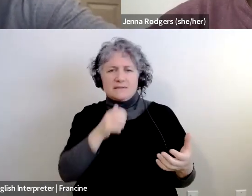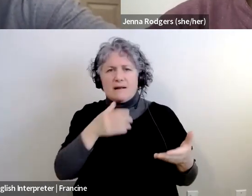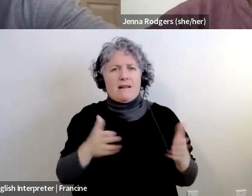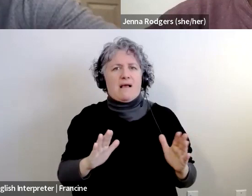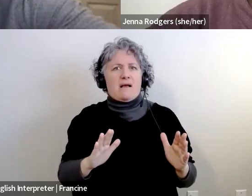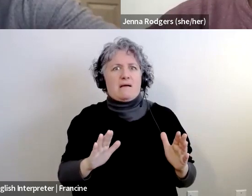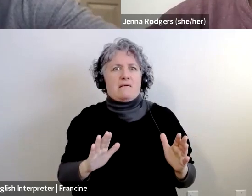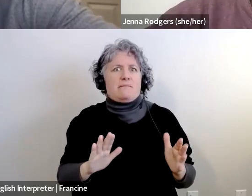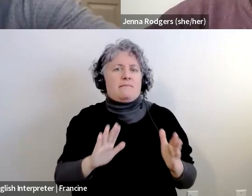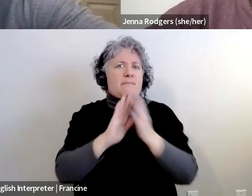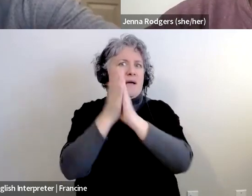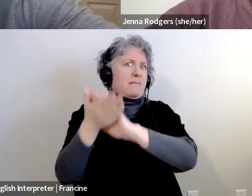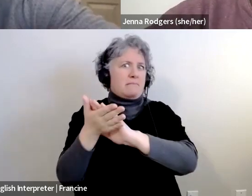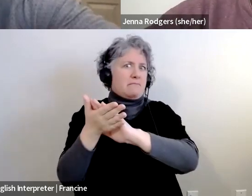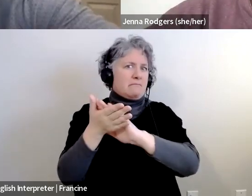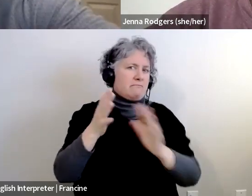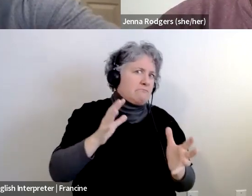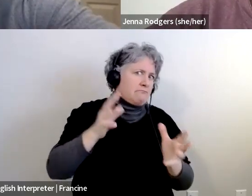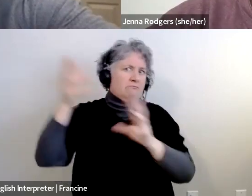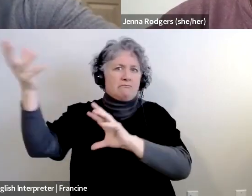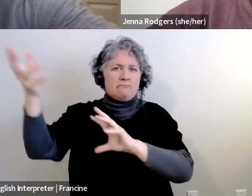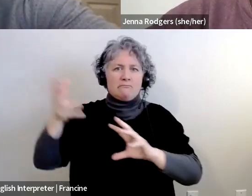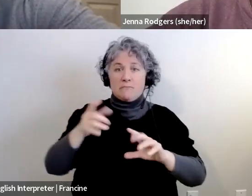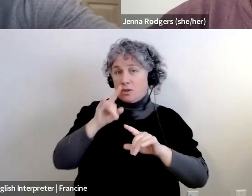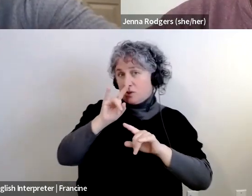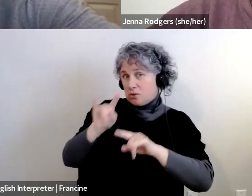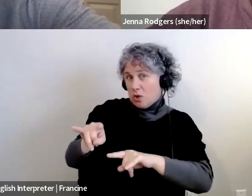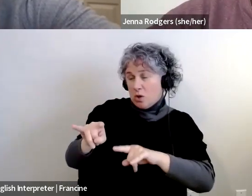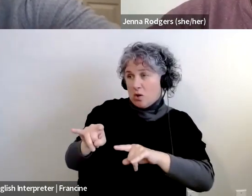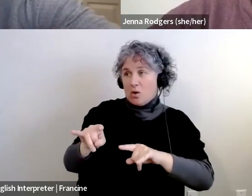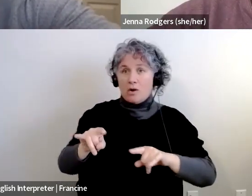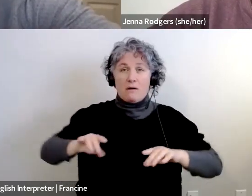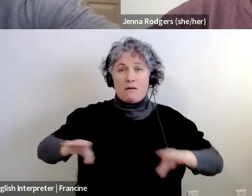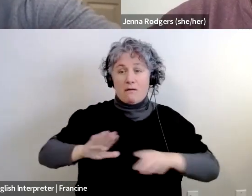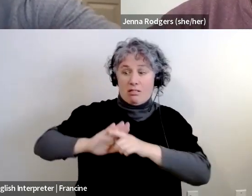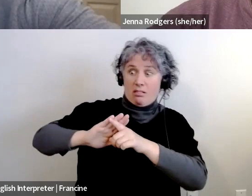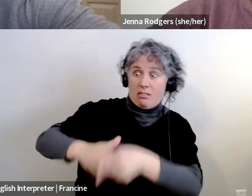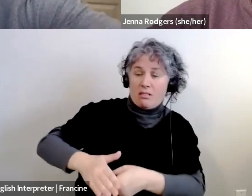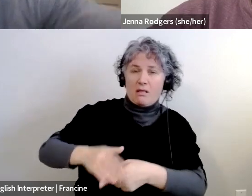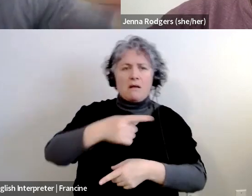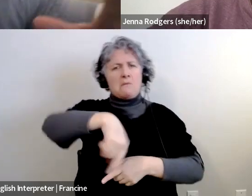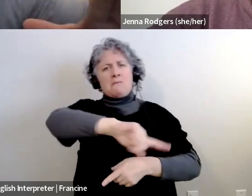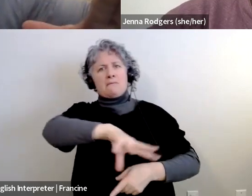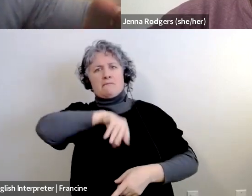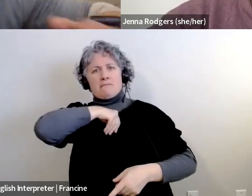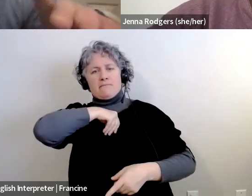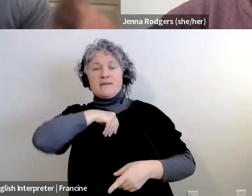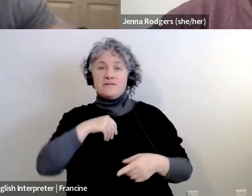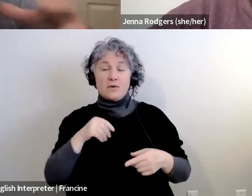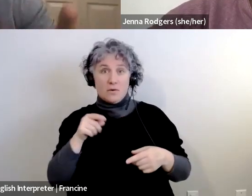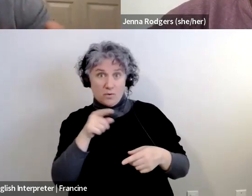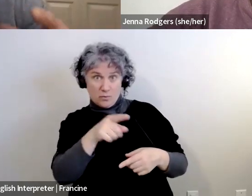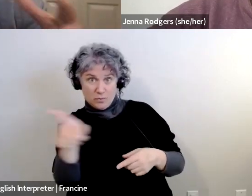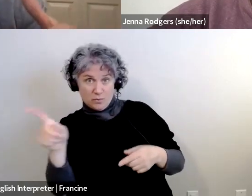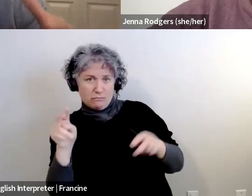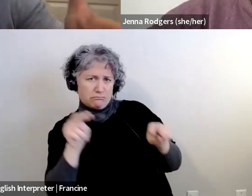progress to a point where people think that's something I'm going to act out and people will be okay with. But look at this pyramid, make